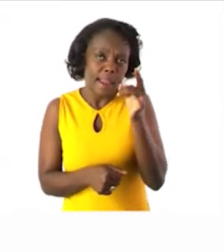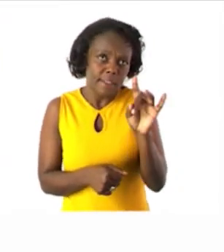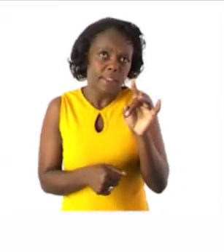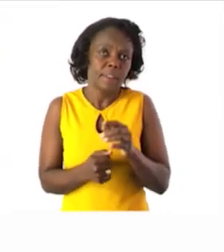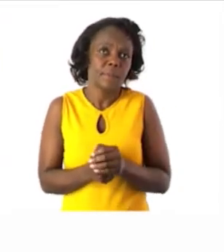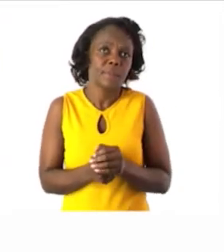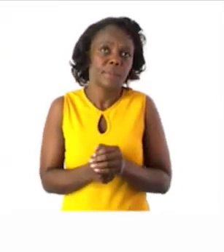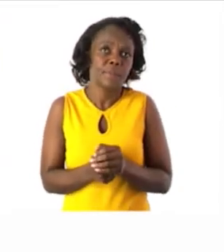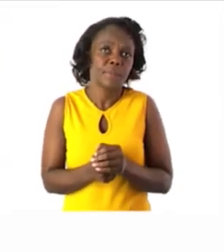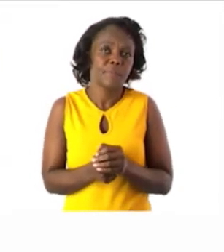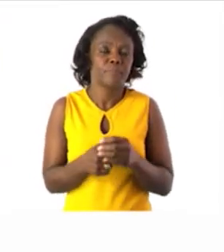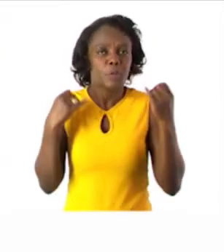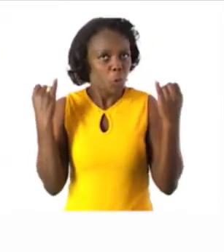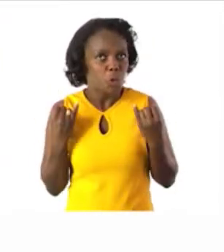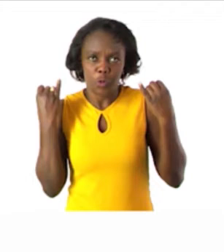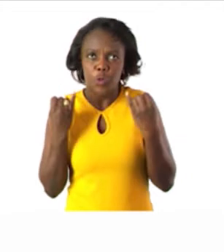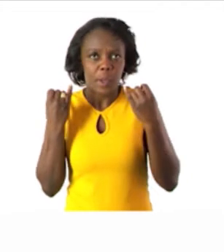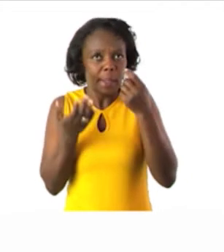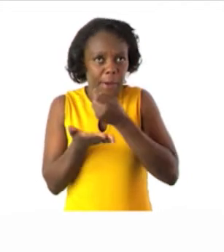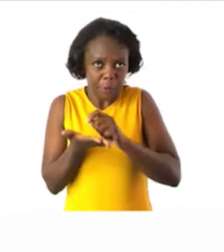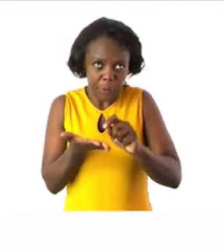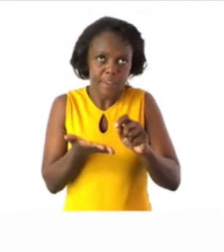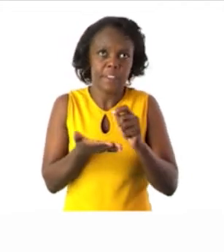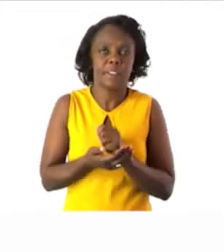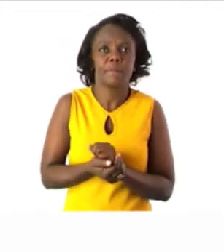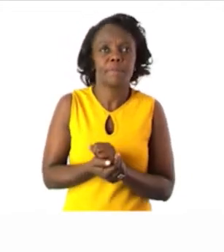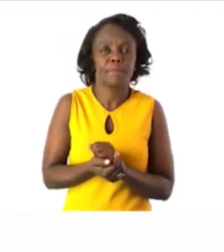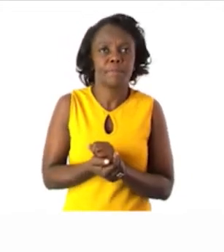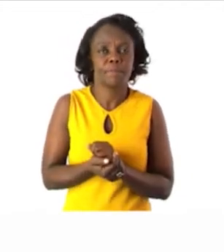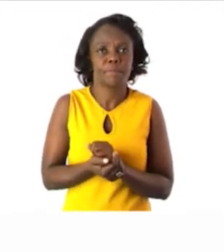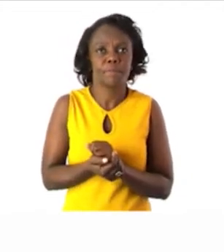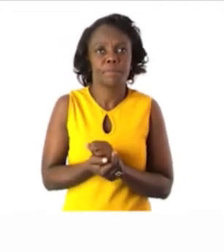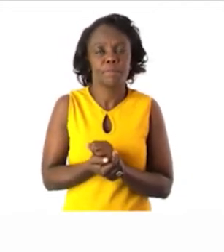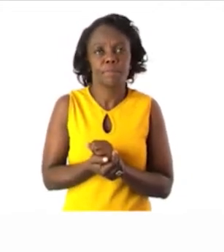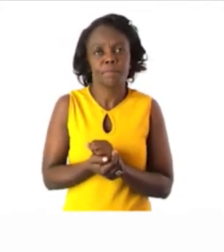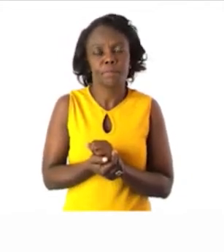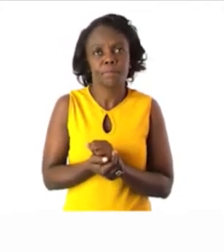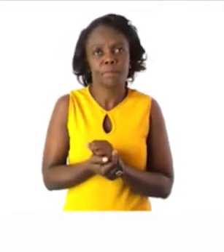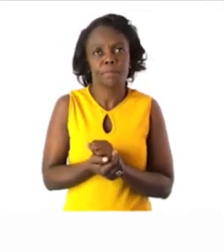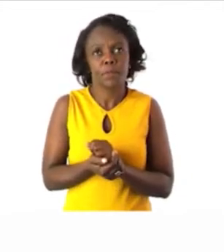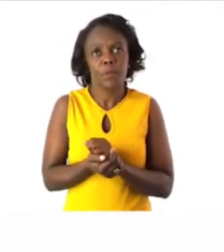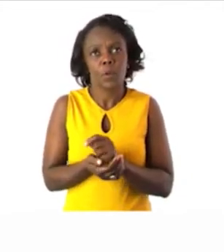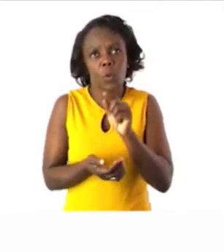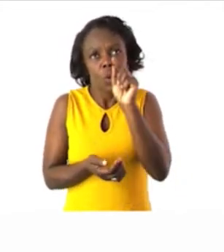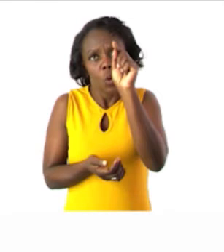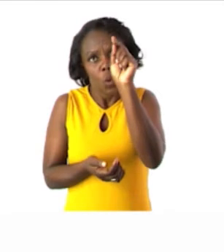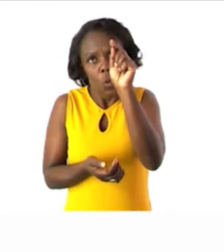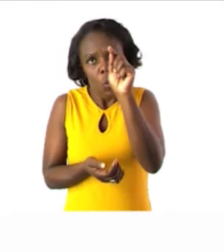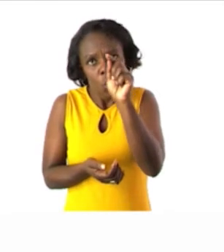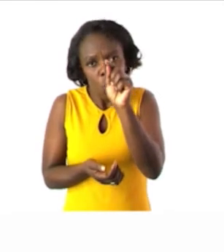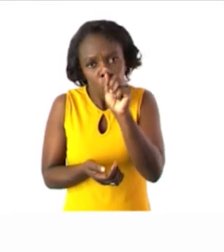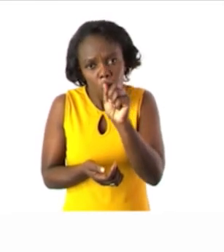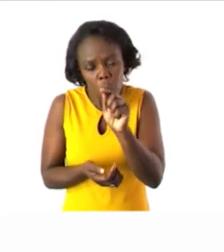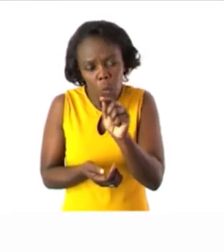We are going to enjoy writing. On page 18, we are going to enjoy writing. We are going to trace through